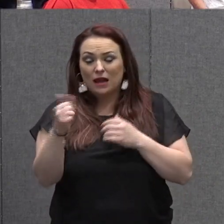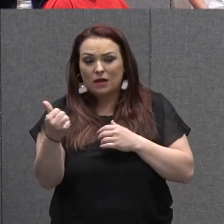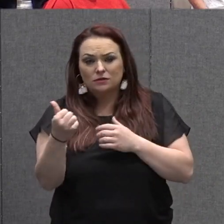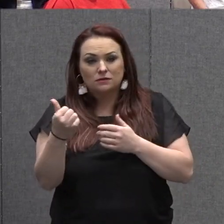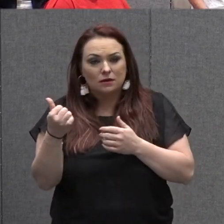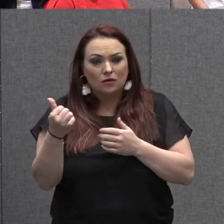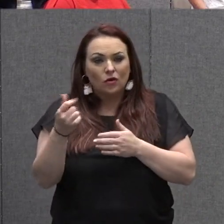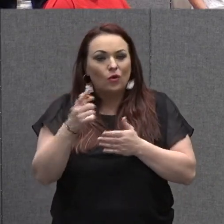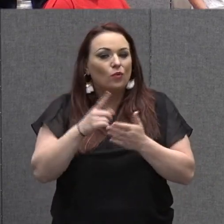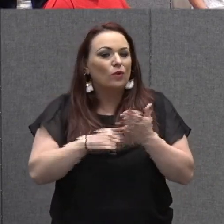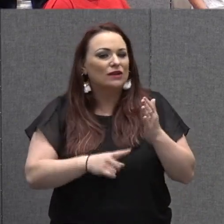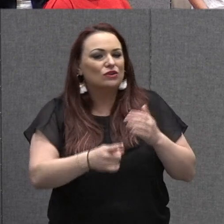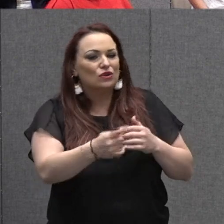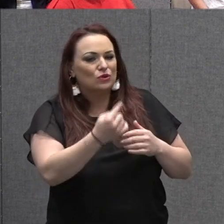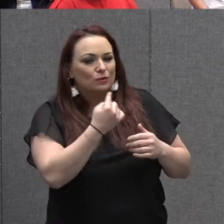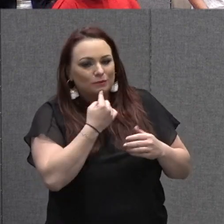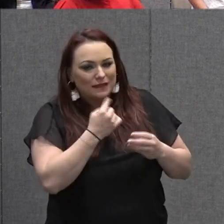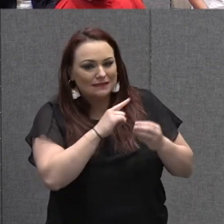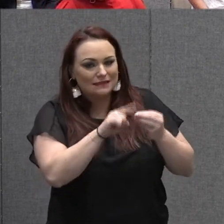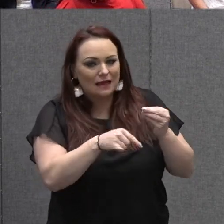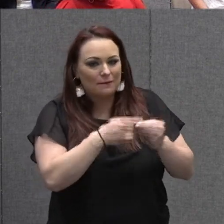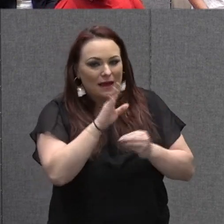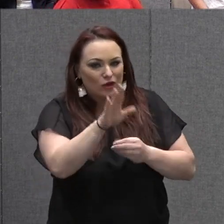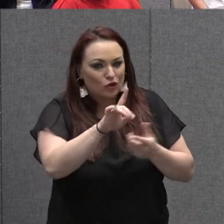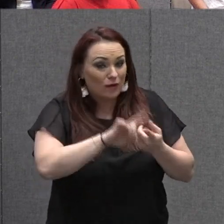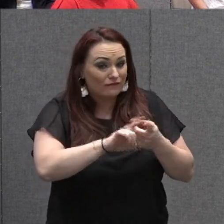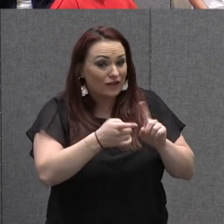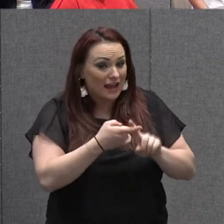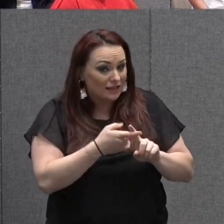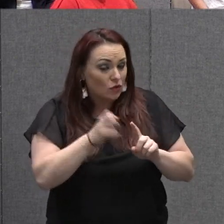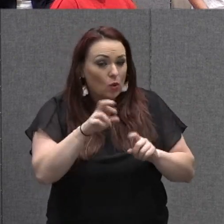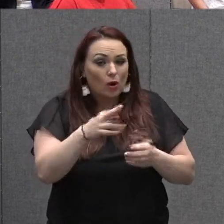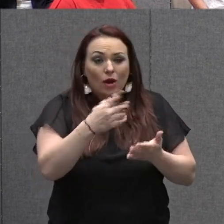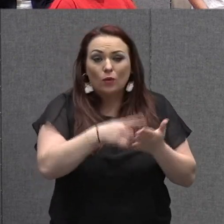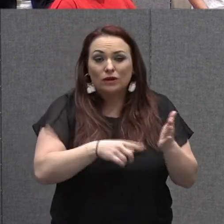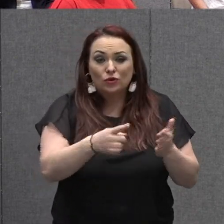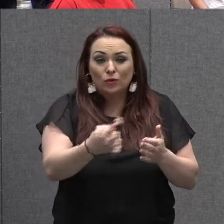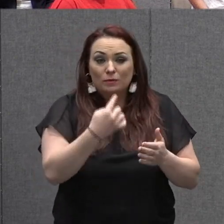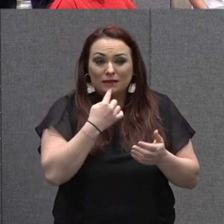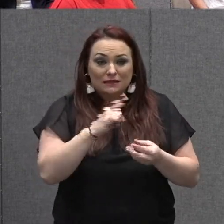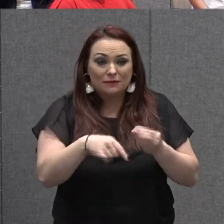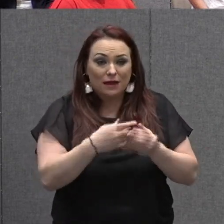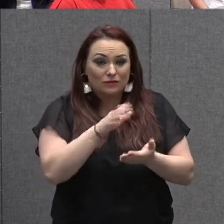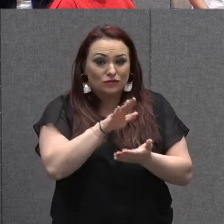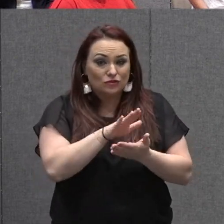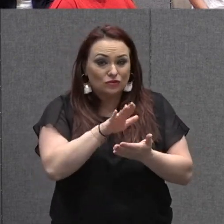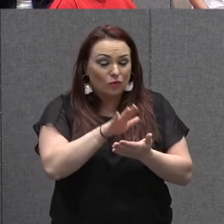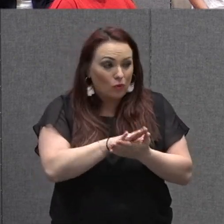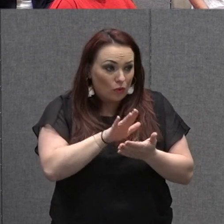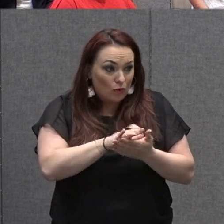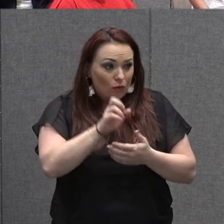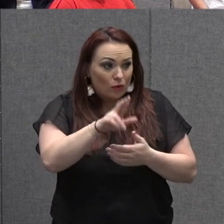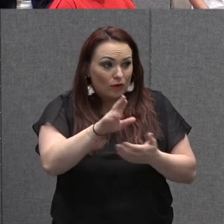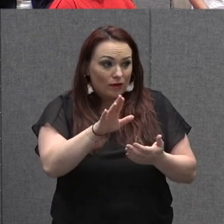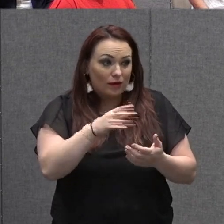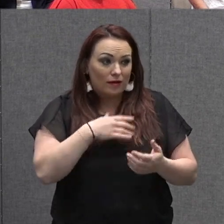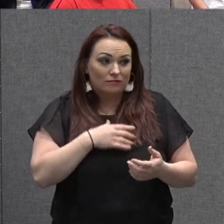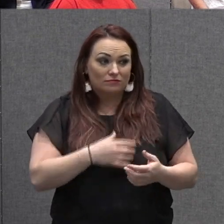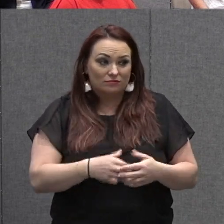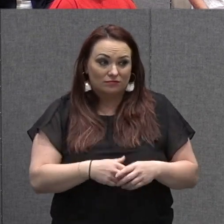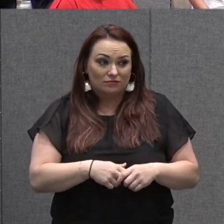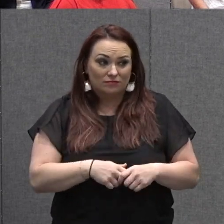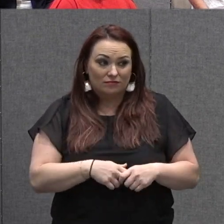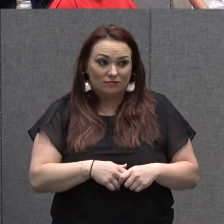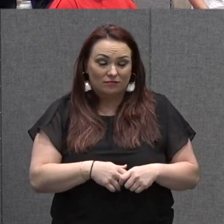do they miss about their friends? Or what do you miss about school? What do you miss about school or your friends? I miss singing